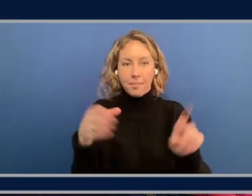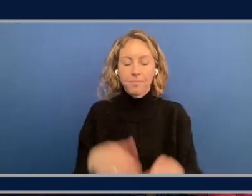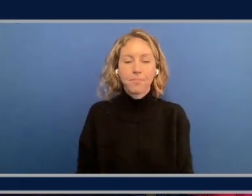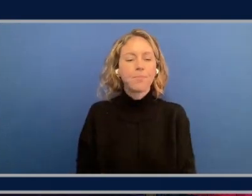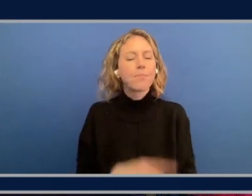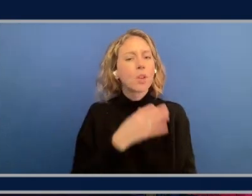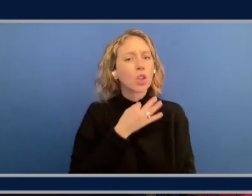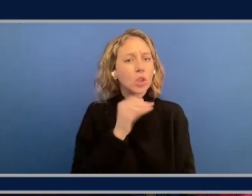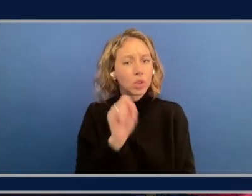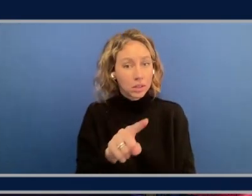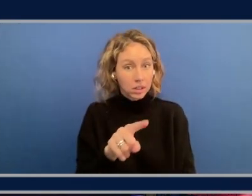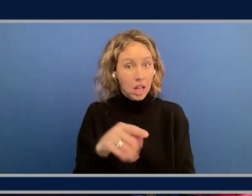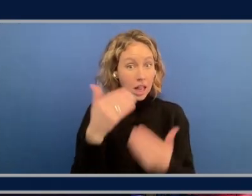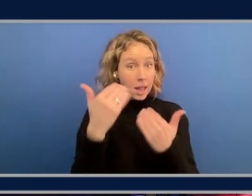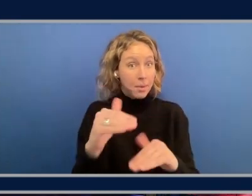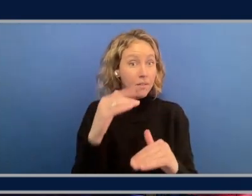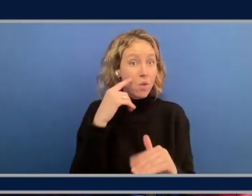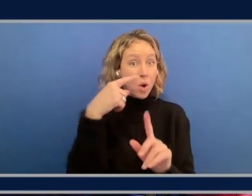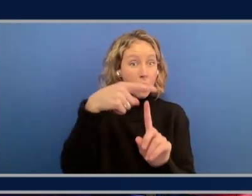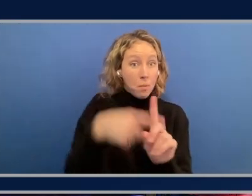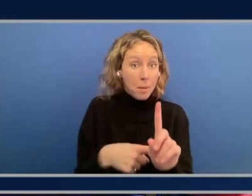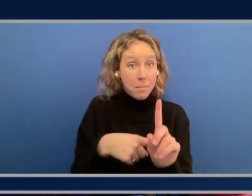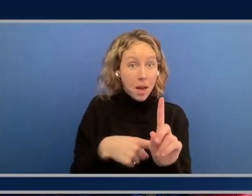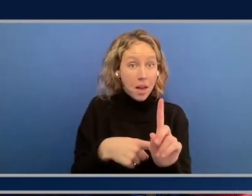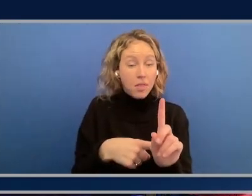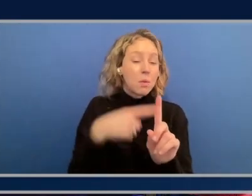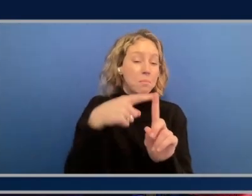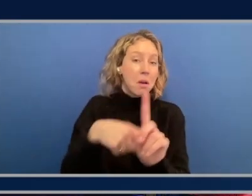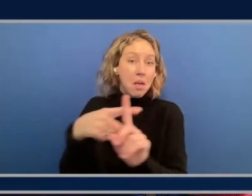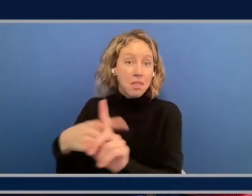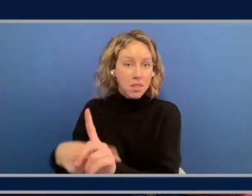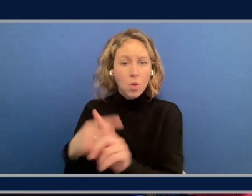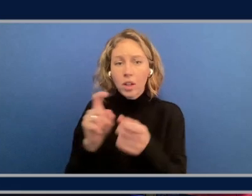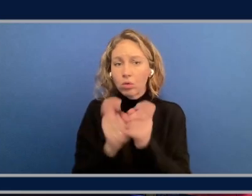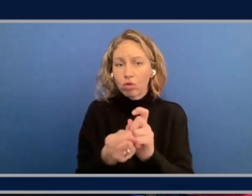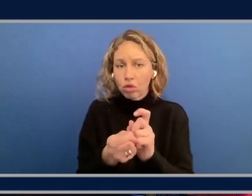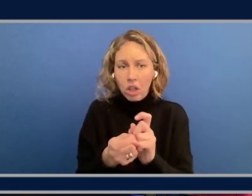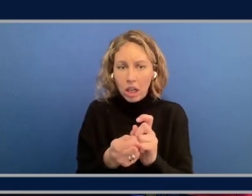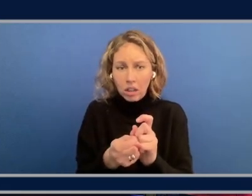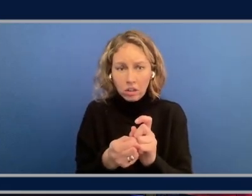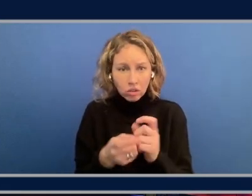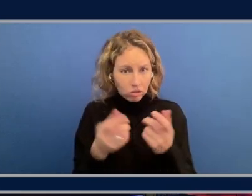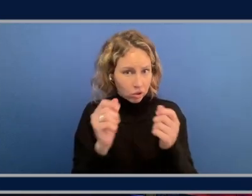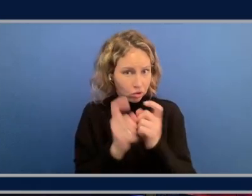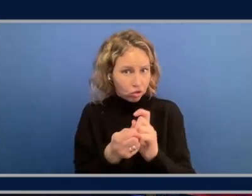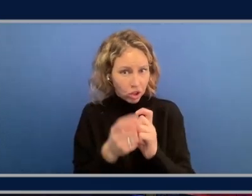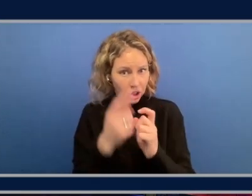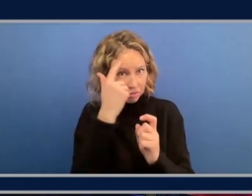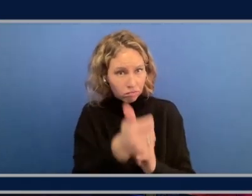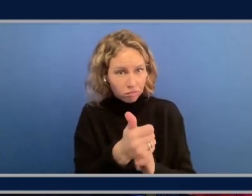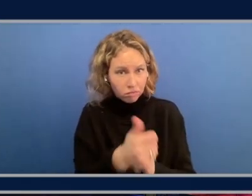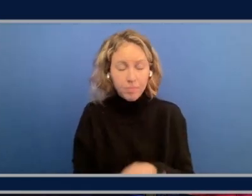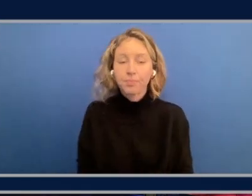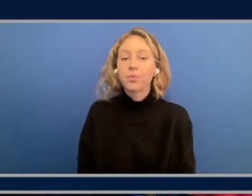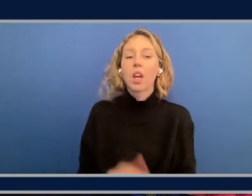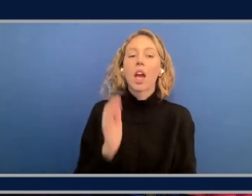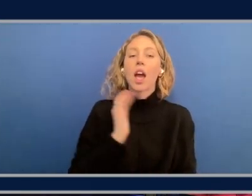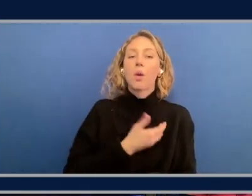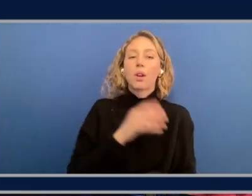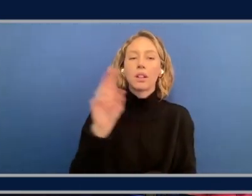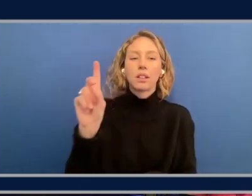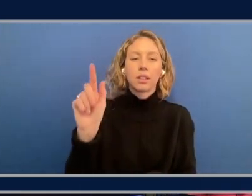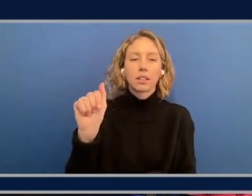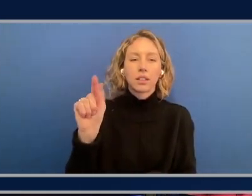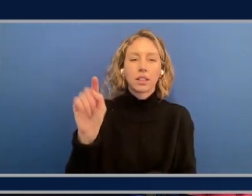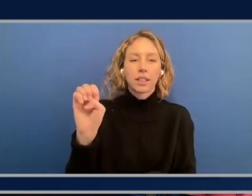month or can you change the duration? How in here? customizable How is it? customizable? Yeah. So the date range is 6 months for